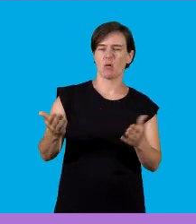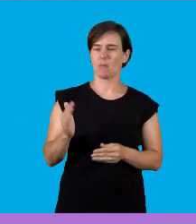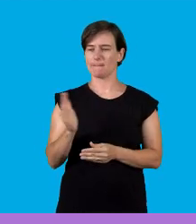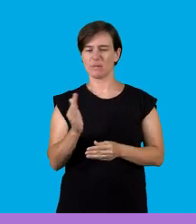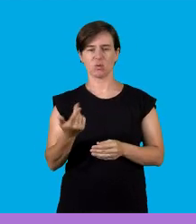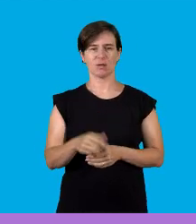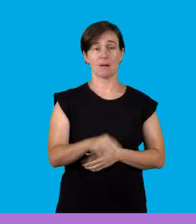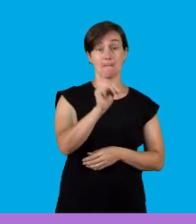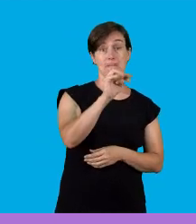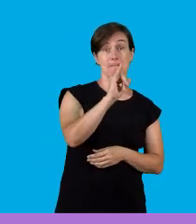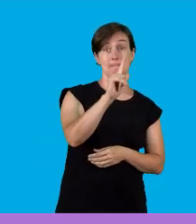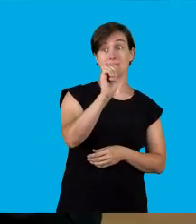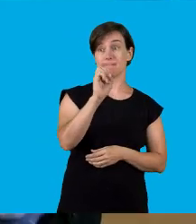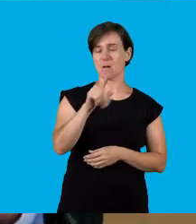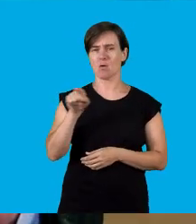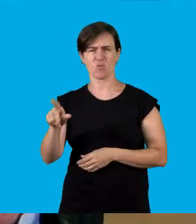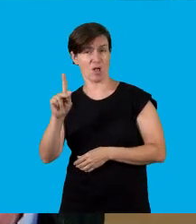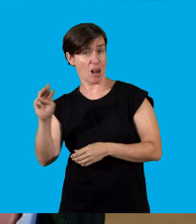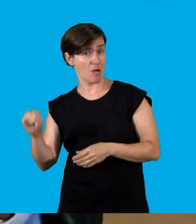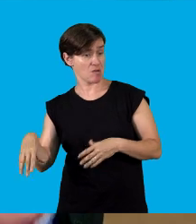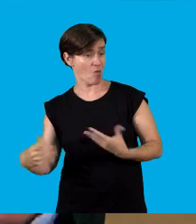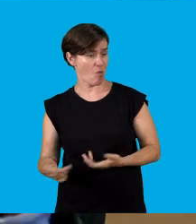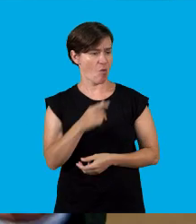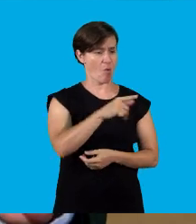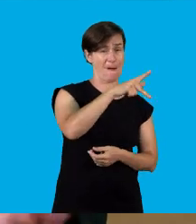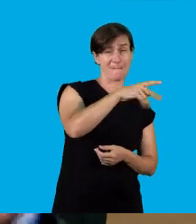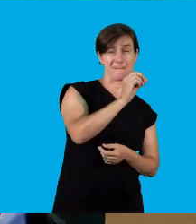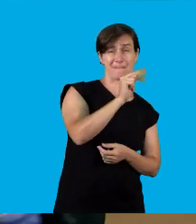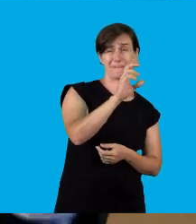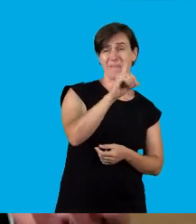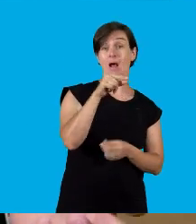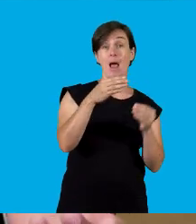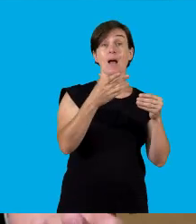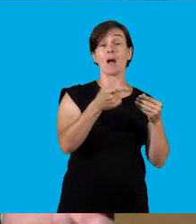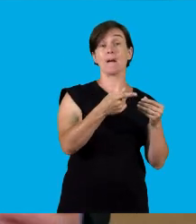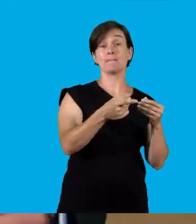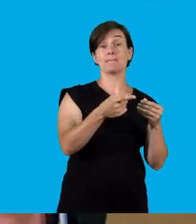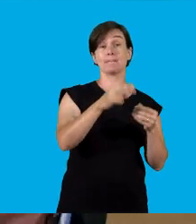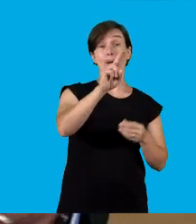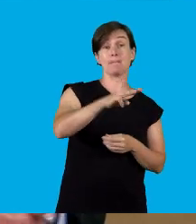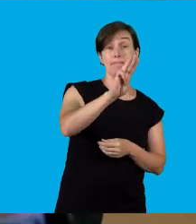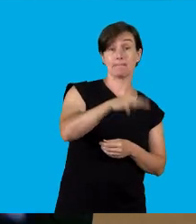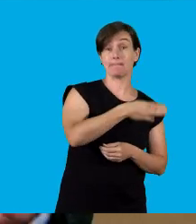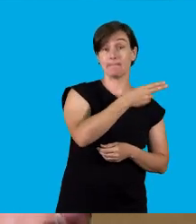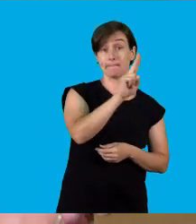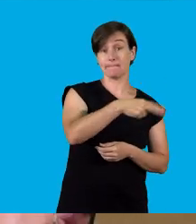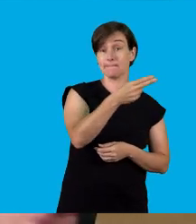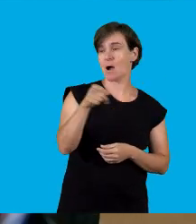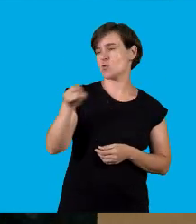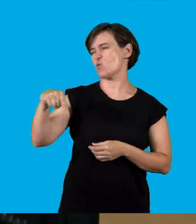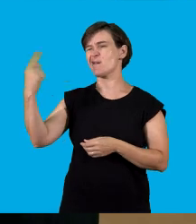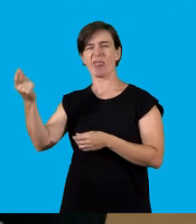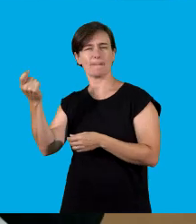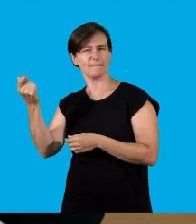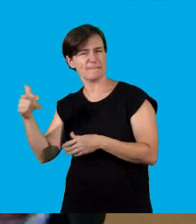for example, between miles and kilometers, or pounds to a foreign currency, or the cost of a journey